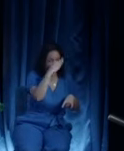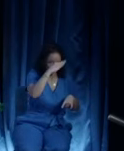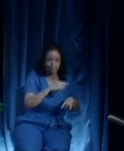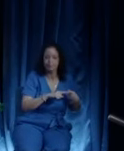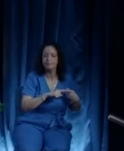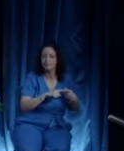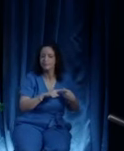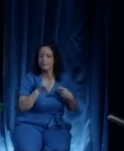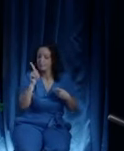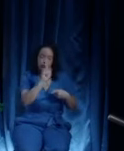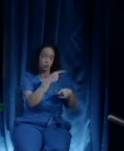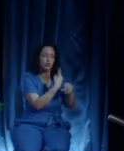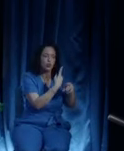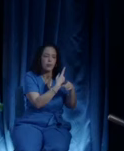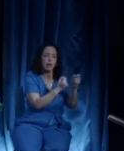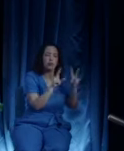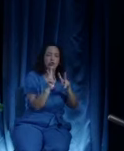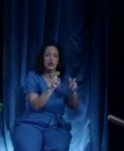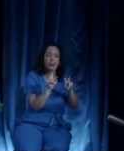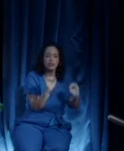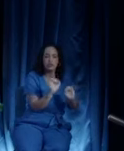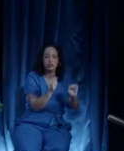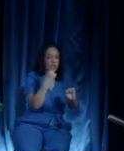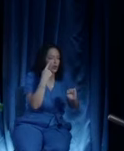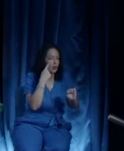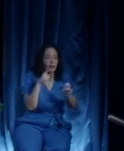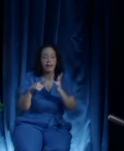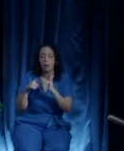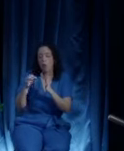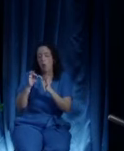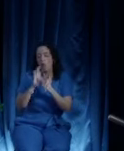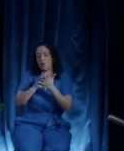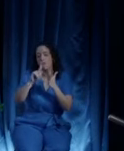that haven't been looked at. And Ophelia,